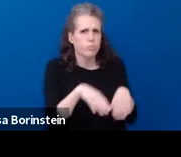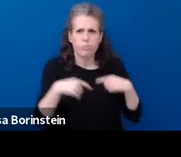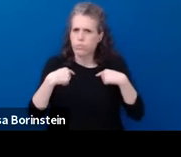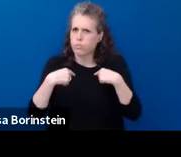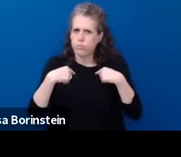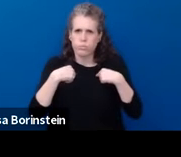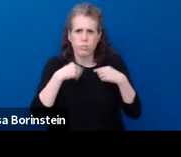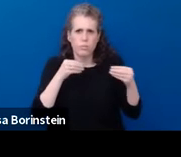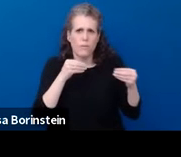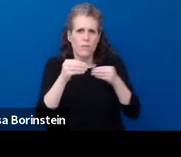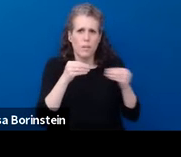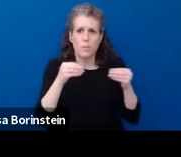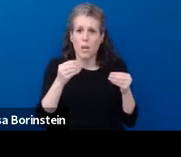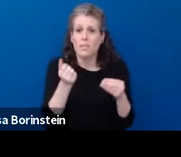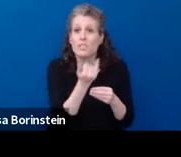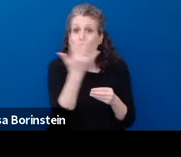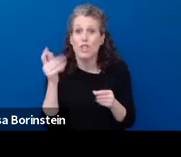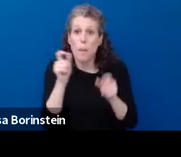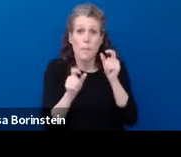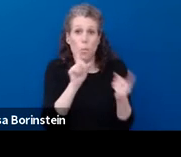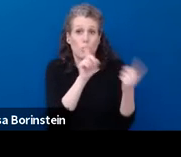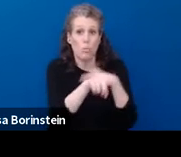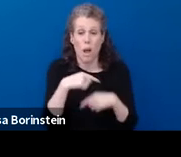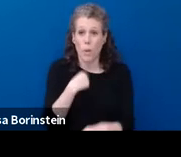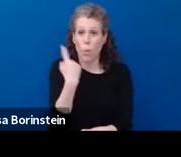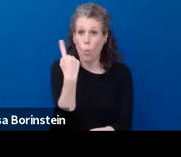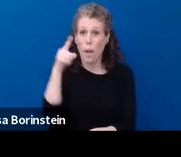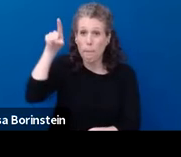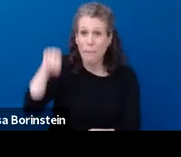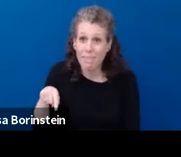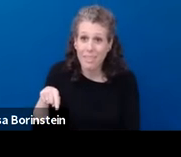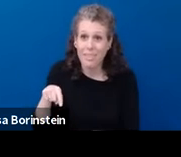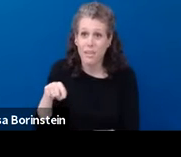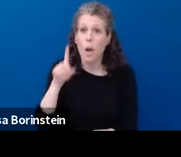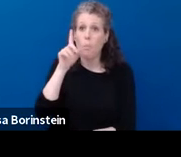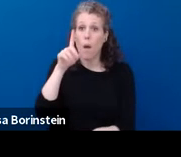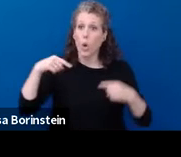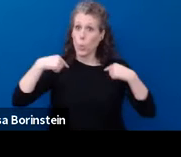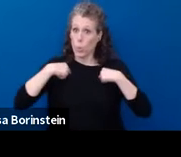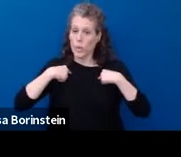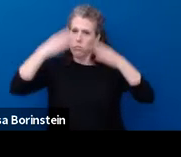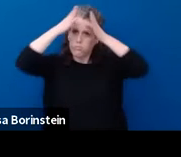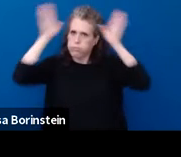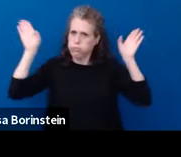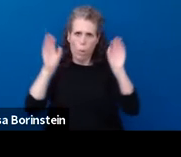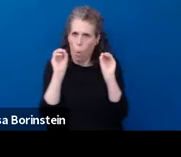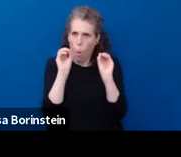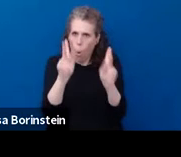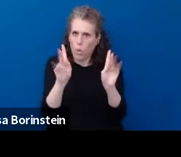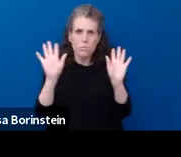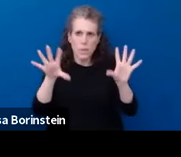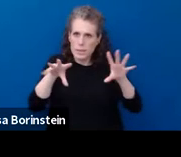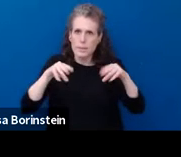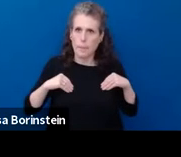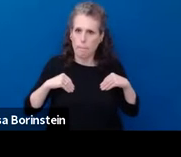some took like 4 weeks to get back to me, but that wasn't a problem for us, so I still could take in their